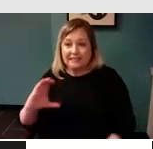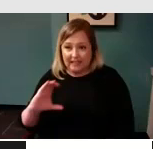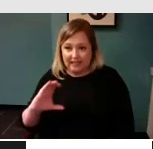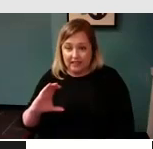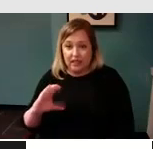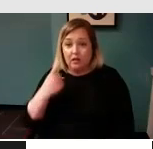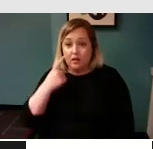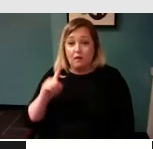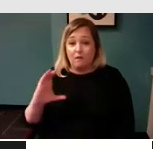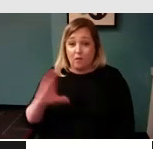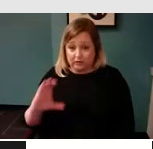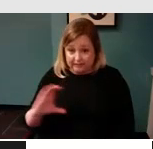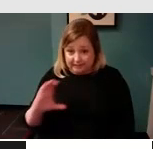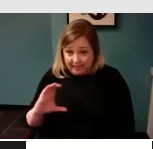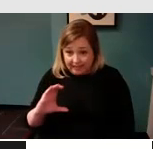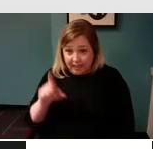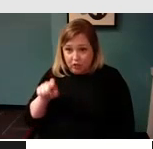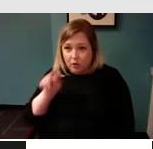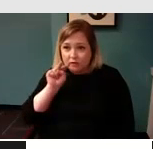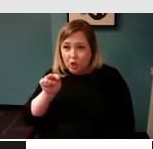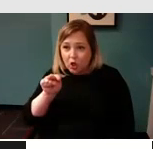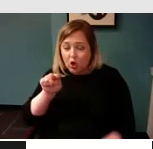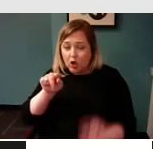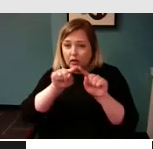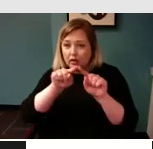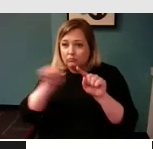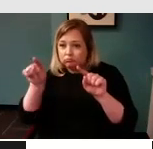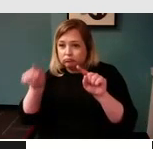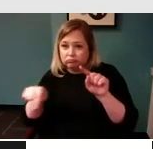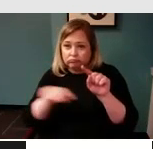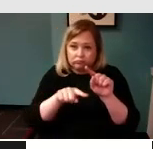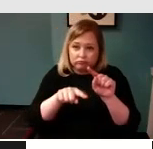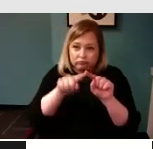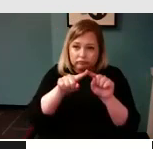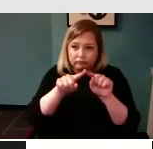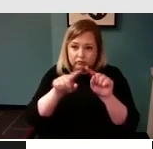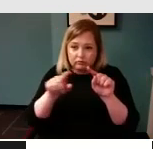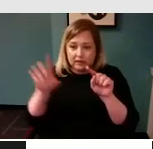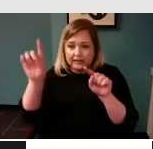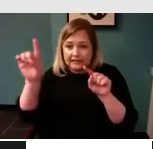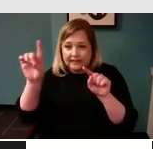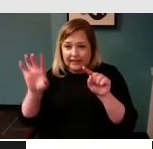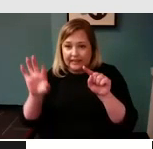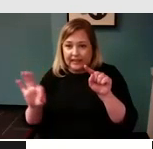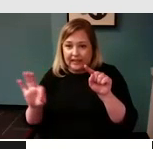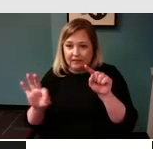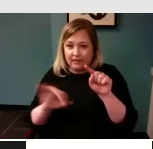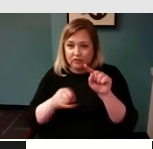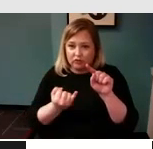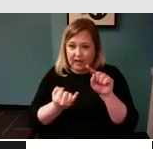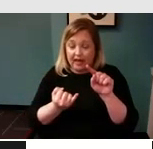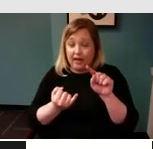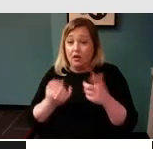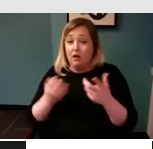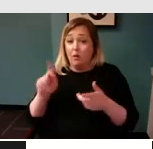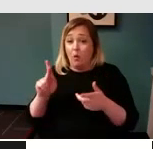of these nodes here, C, J, F, and D. That gives you the first strongly connected, second strongly connected component of this graph. And now basically